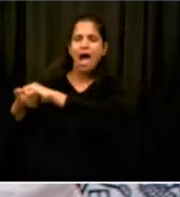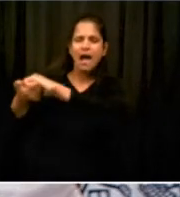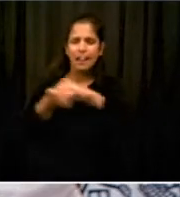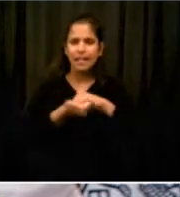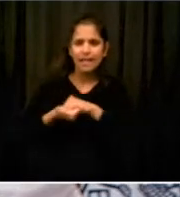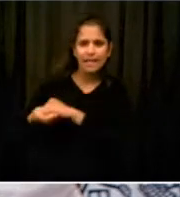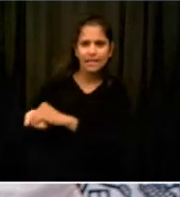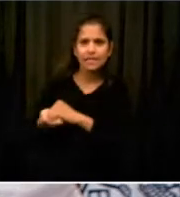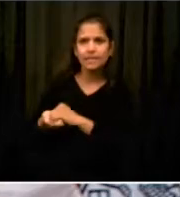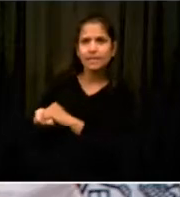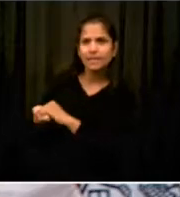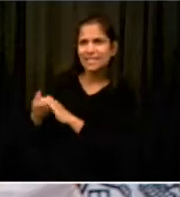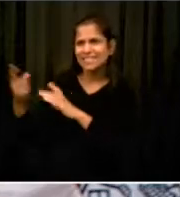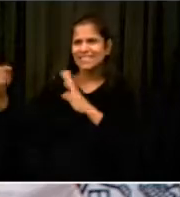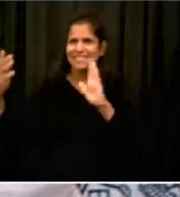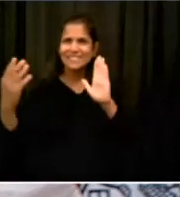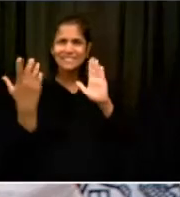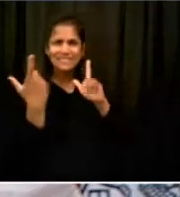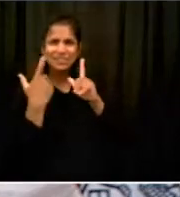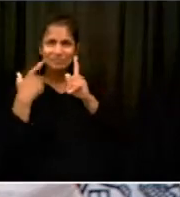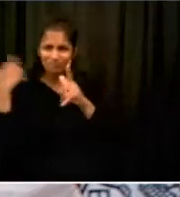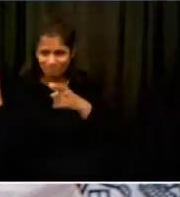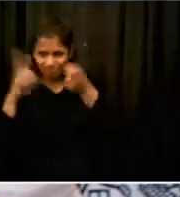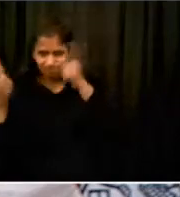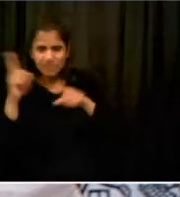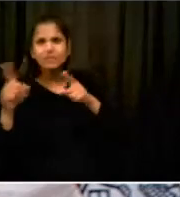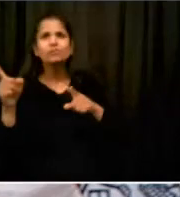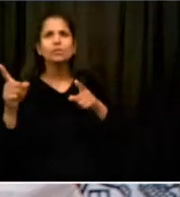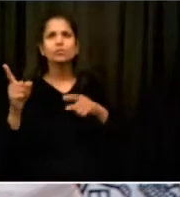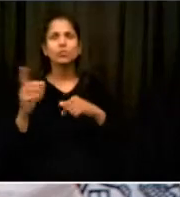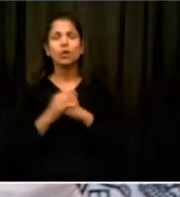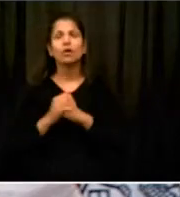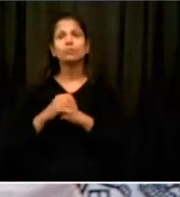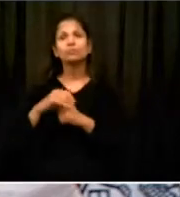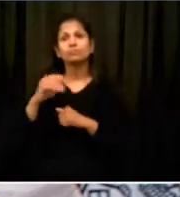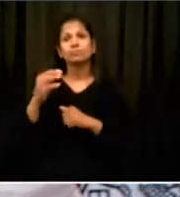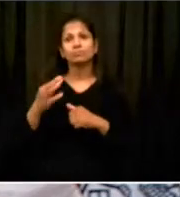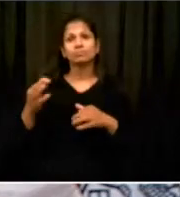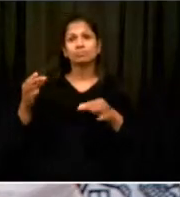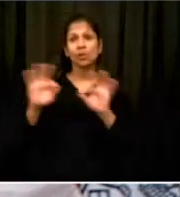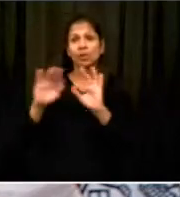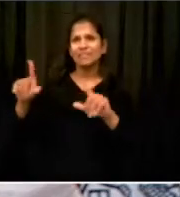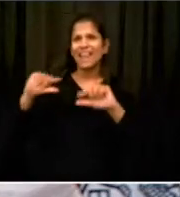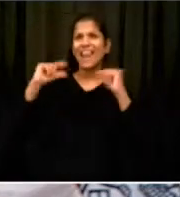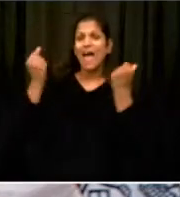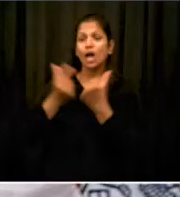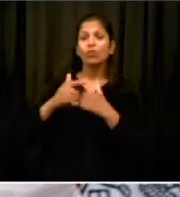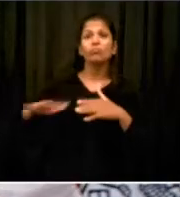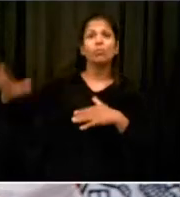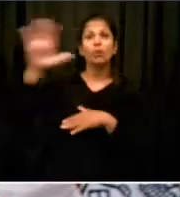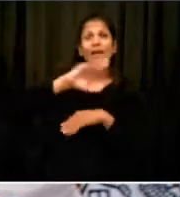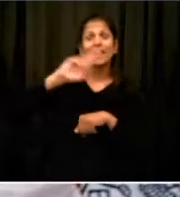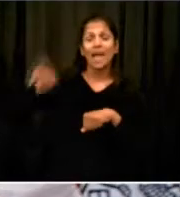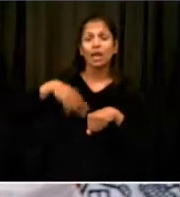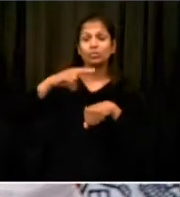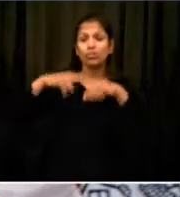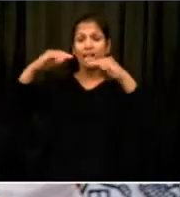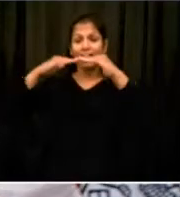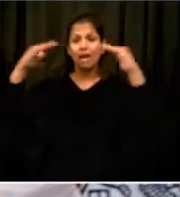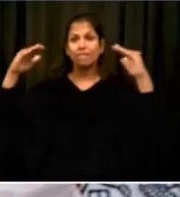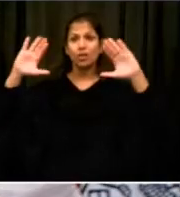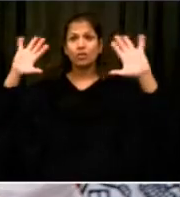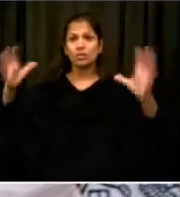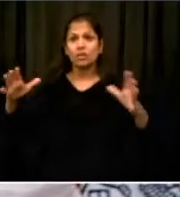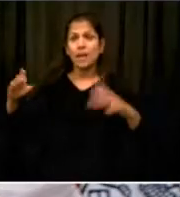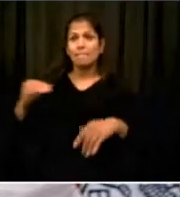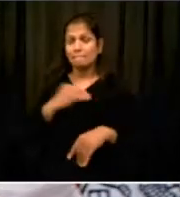Build the broadest national coalition, but the real focus, Henry, has been in the states where those swing votes are with the senators and